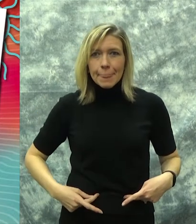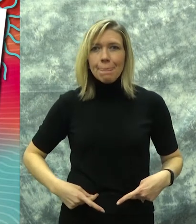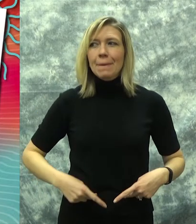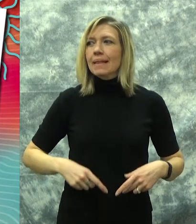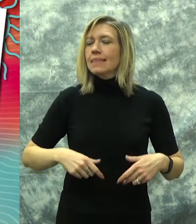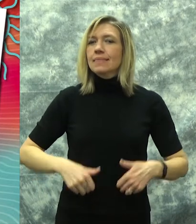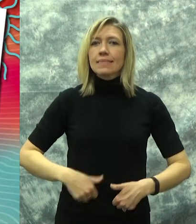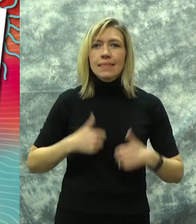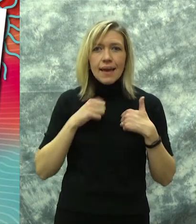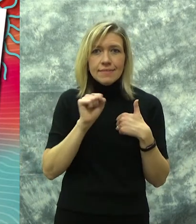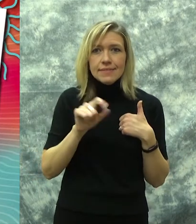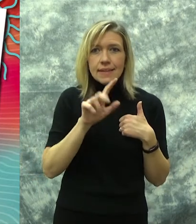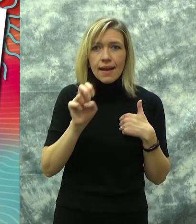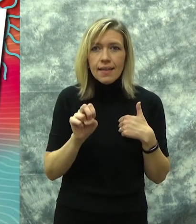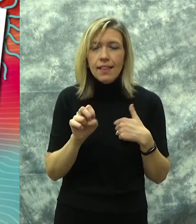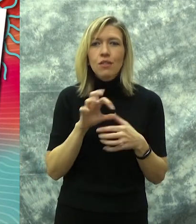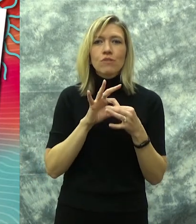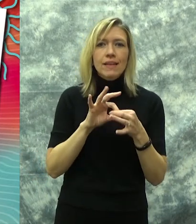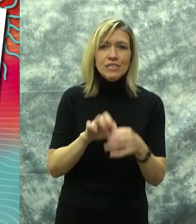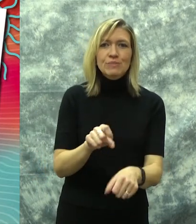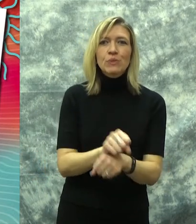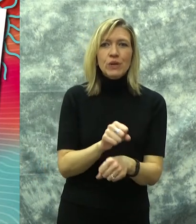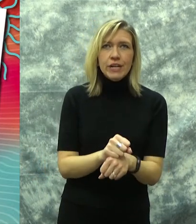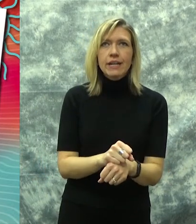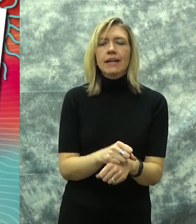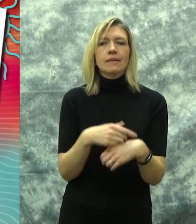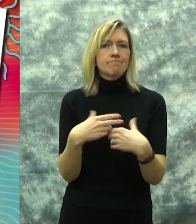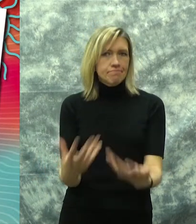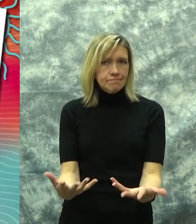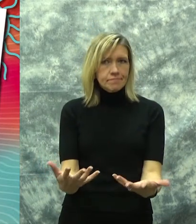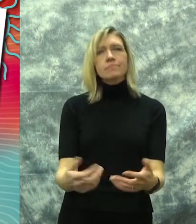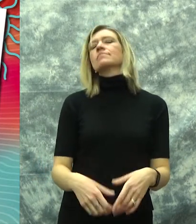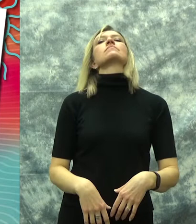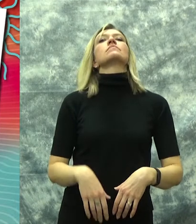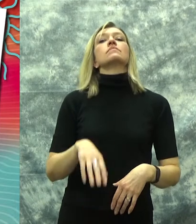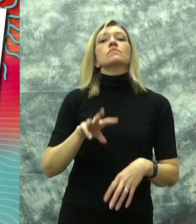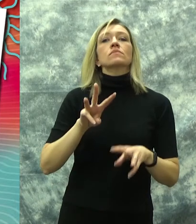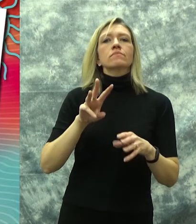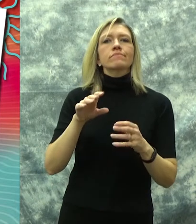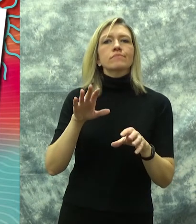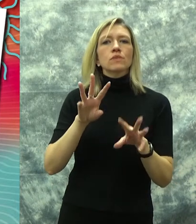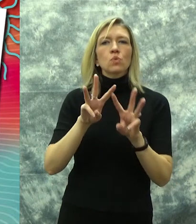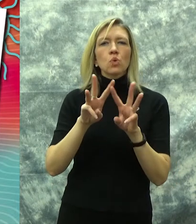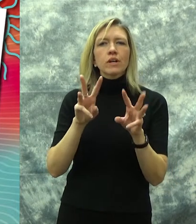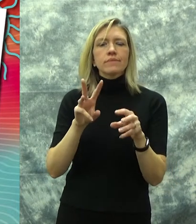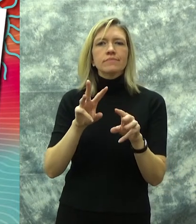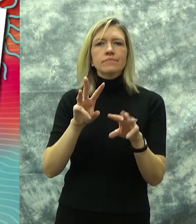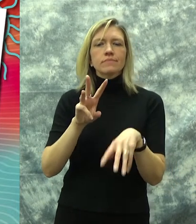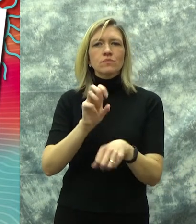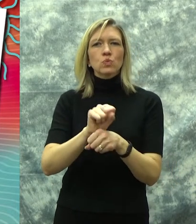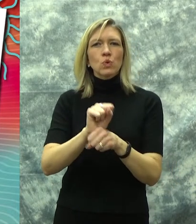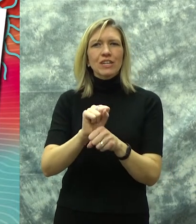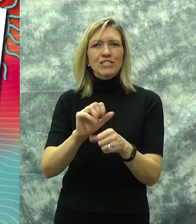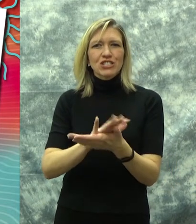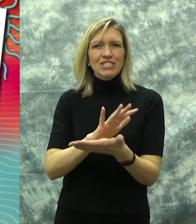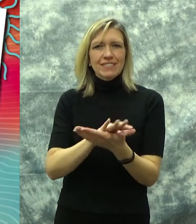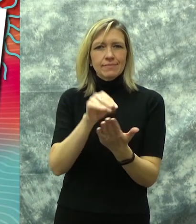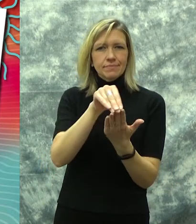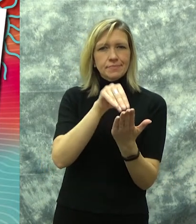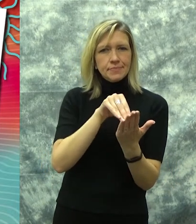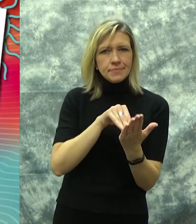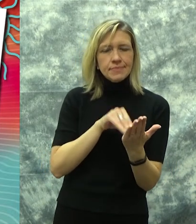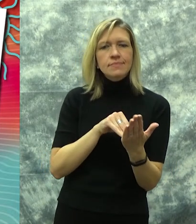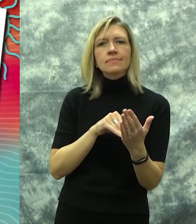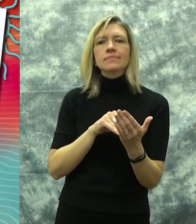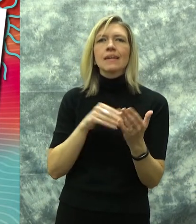relationships, in our work, all those things. And there's a little worksheet on there. You just click on it, and it invites you to set motivating and